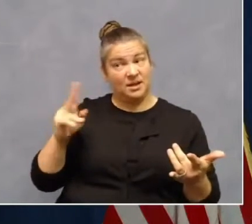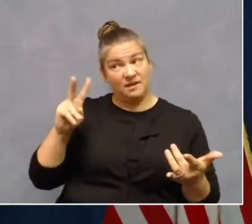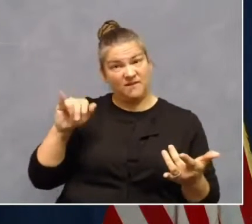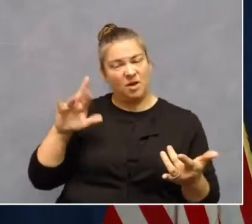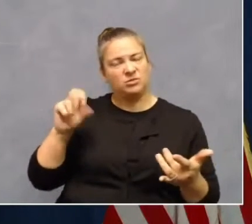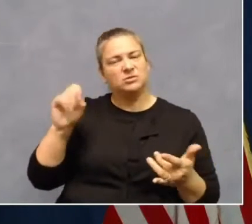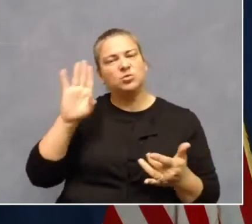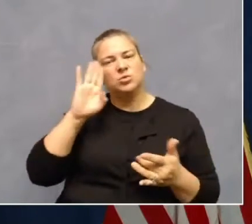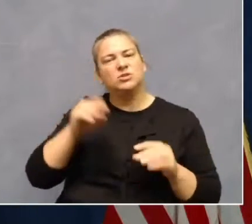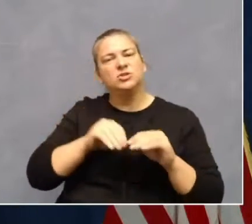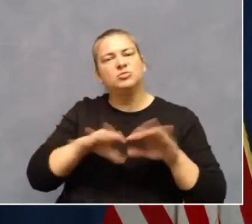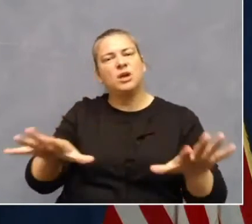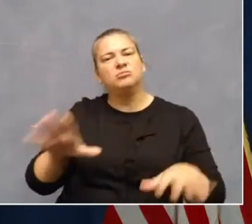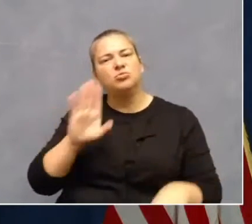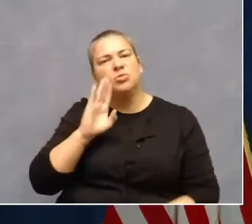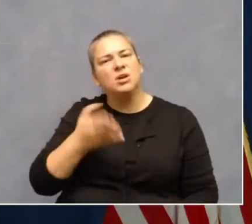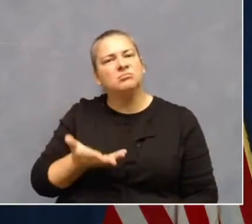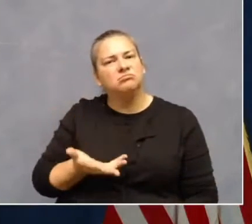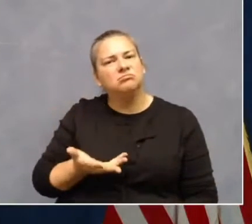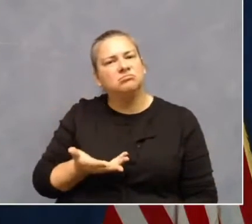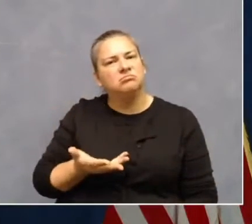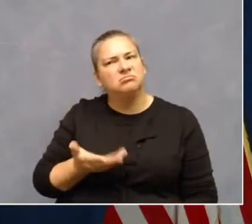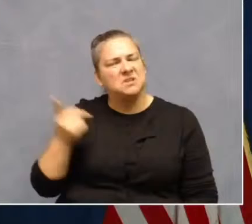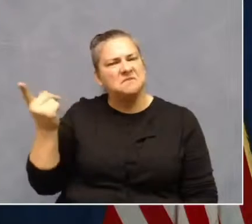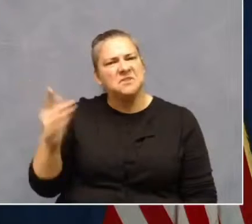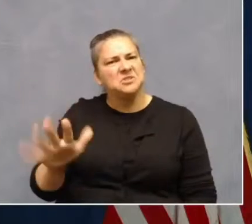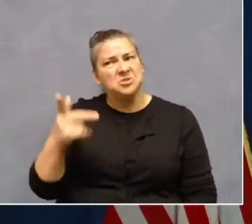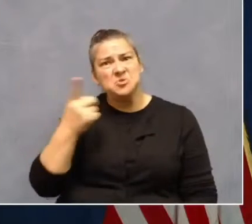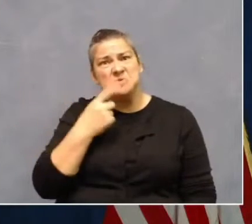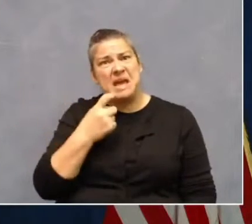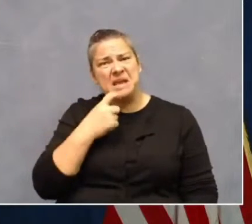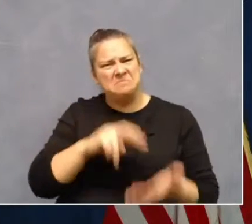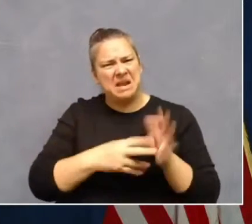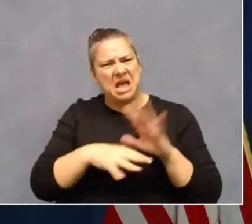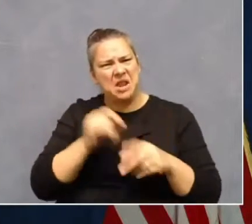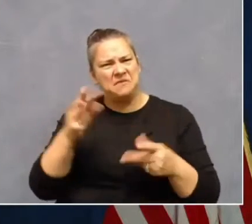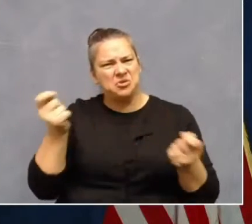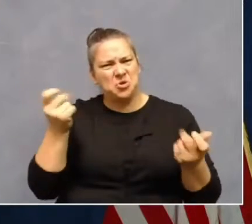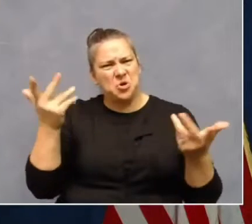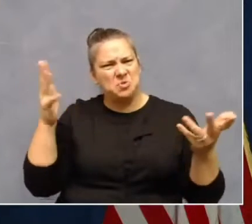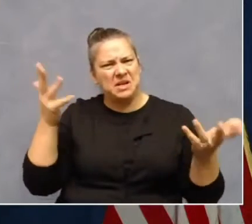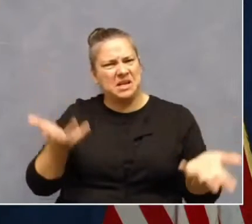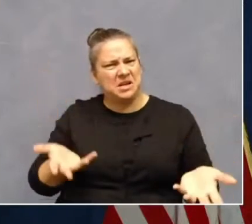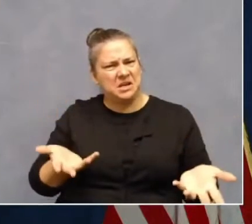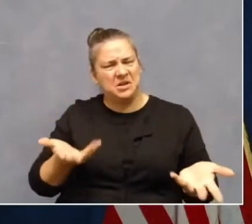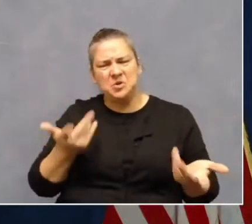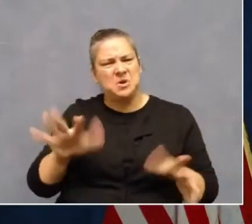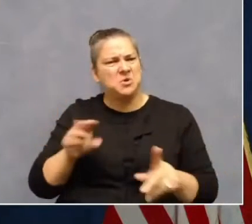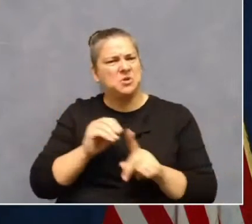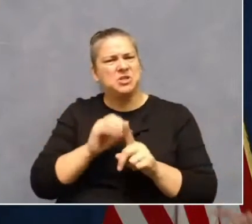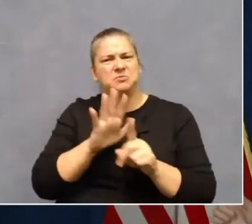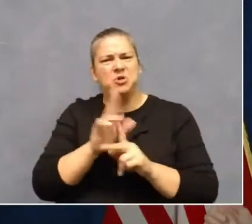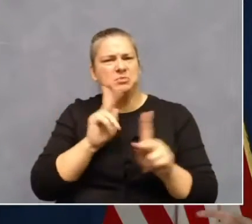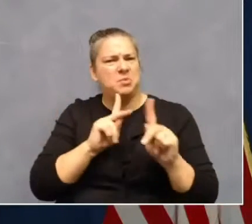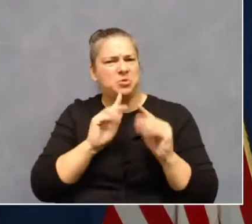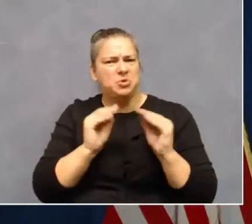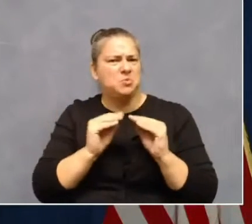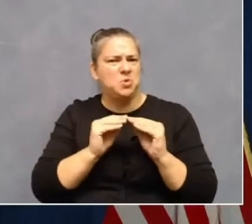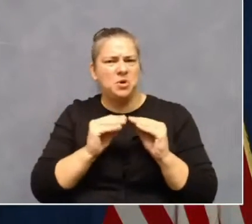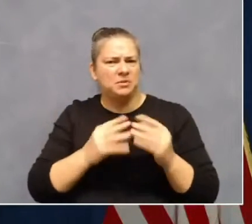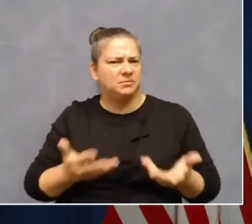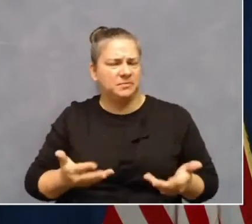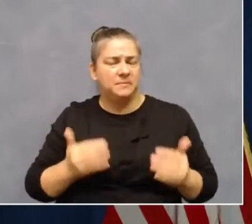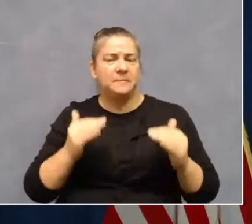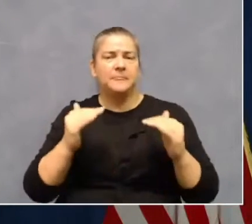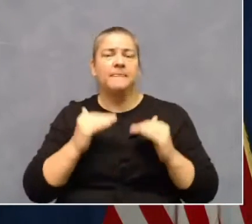even more. Red tells you that it's already out of control, and let's not expose our citizens to any more. Next one's from the